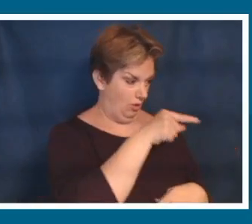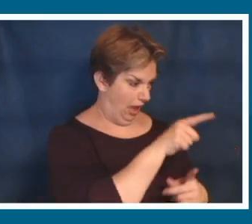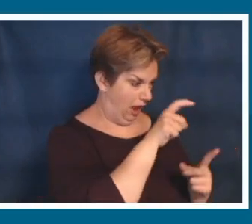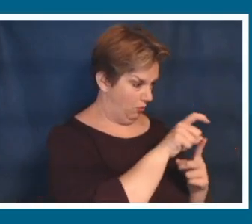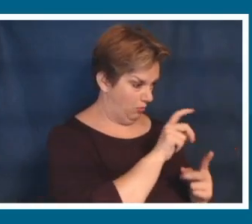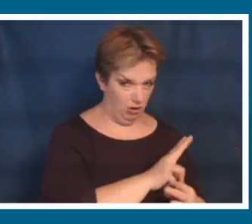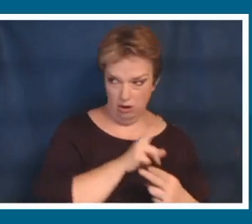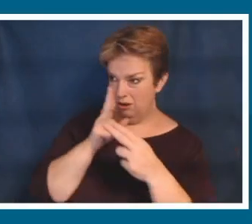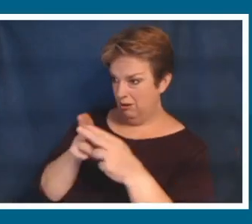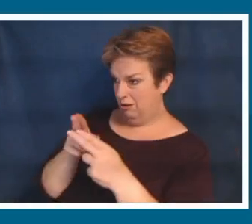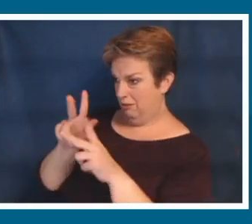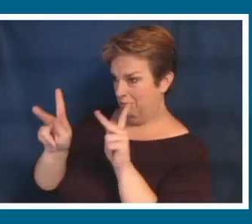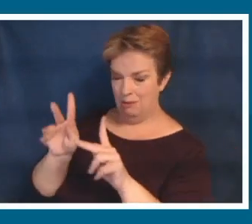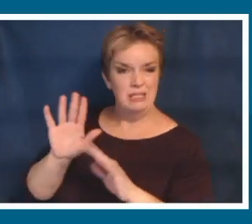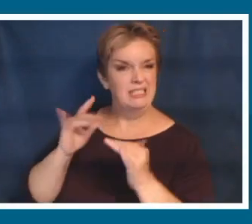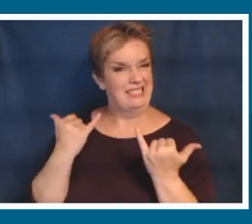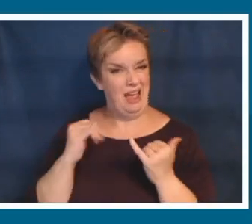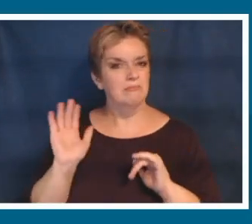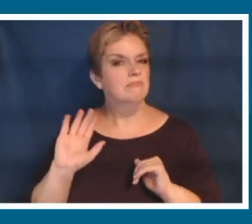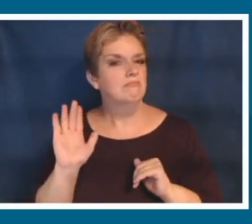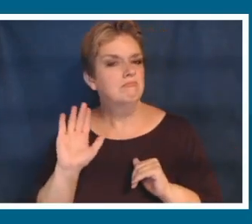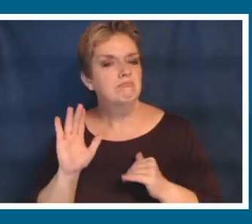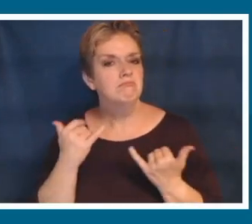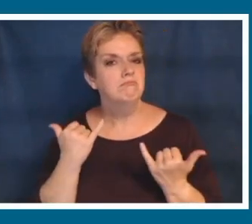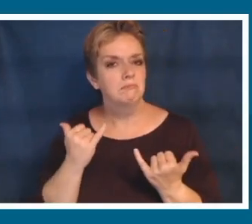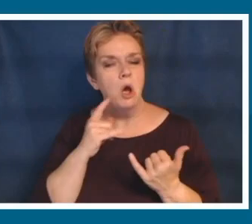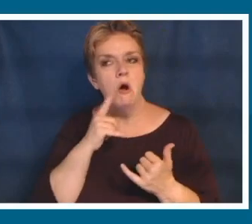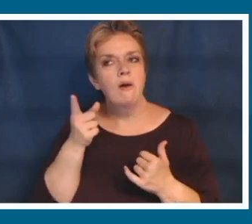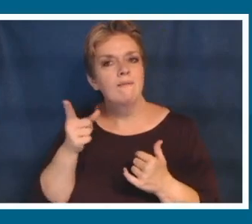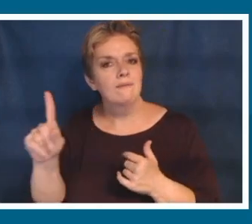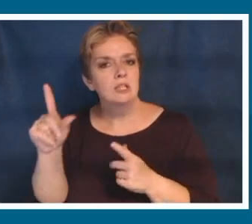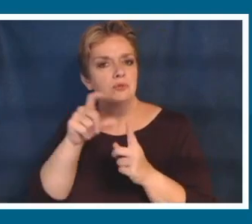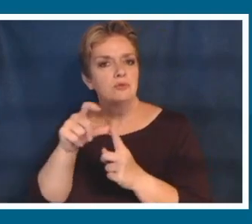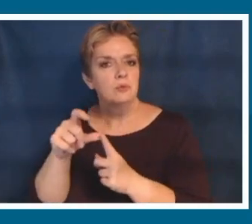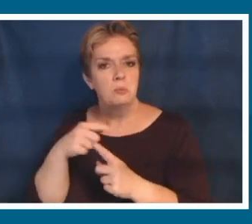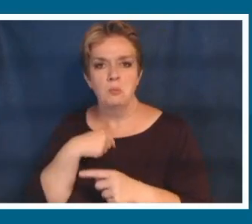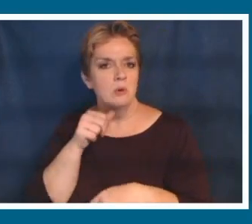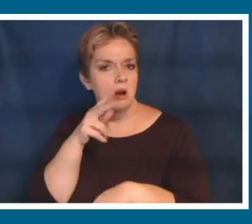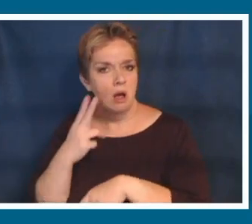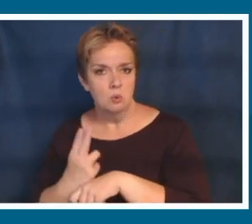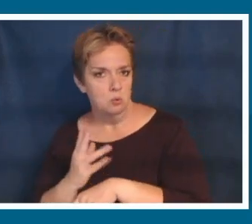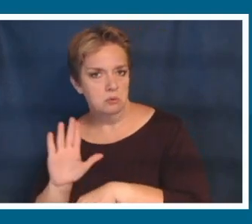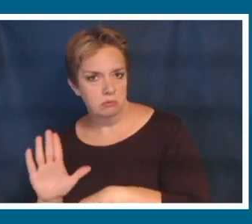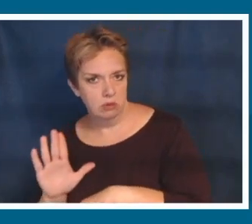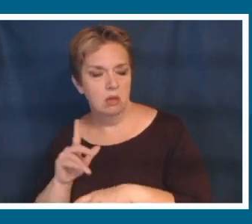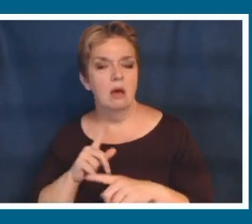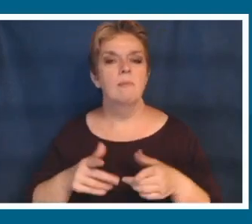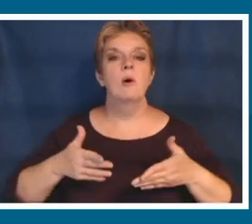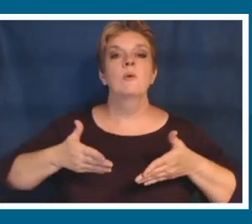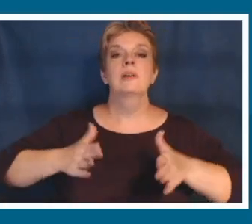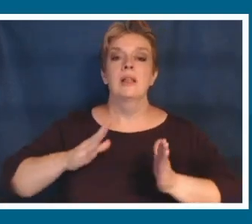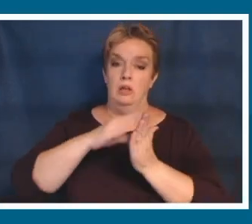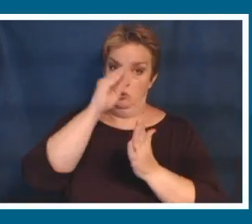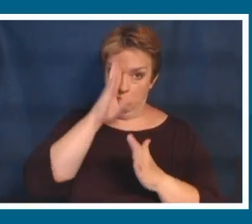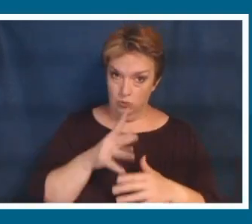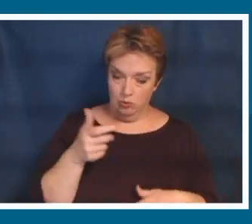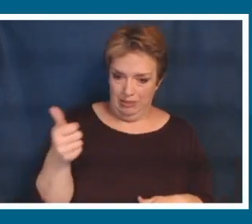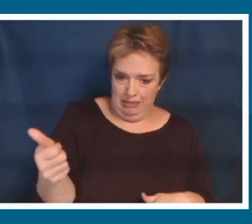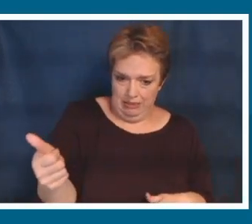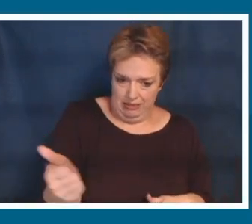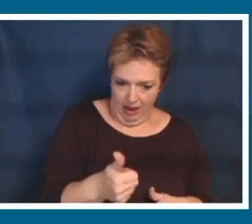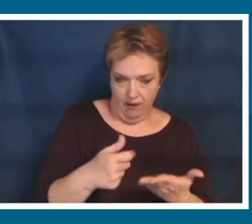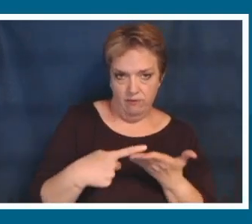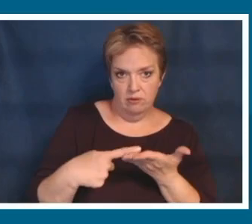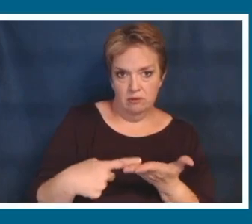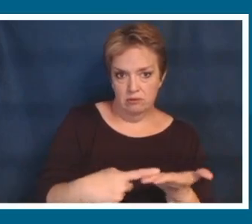historical words that may be offensive in modern day, but we do let the students ask the questions and let there be